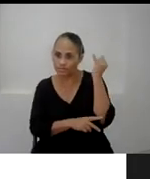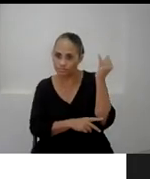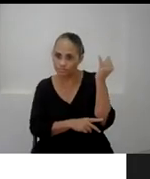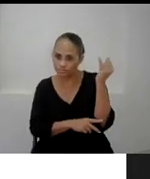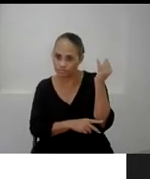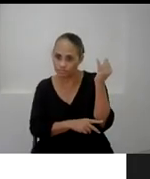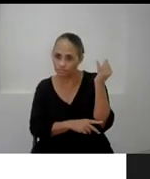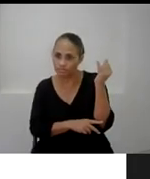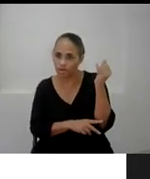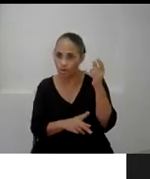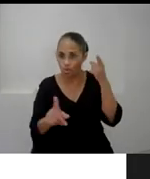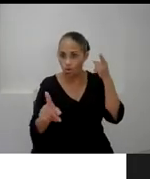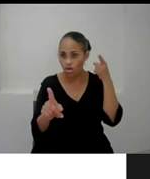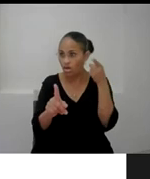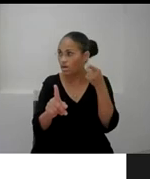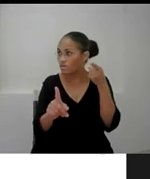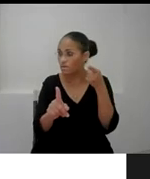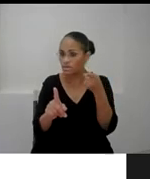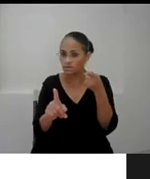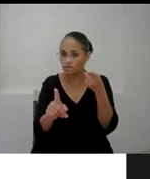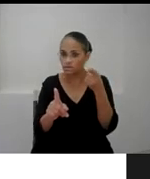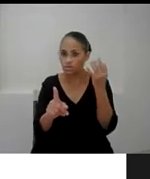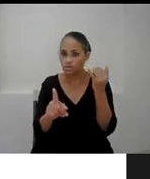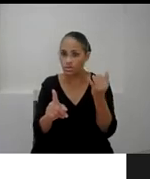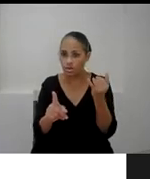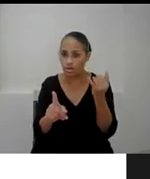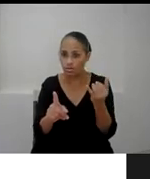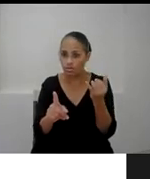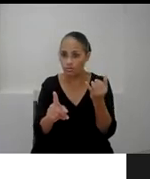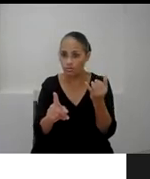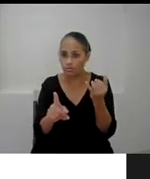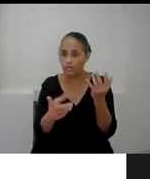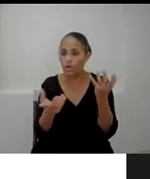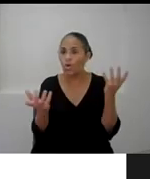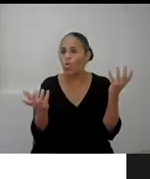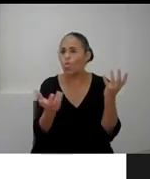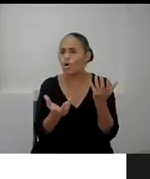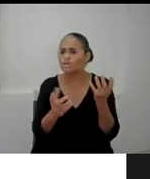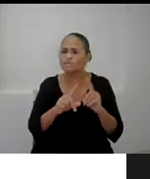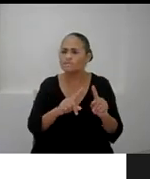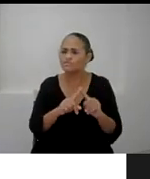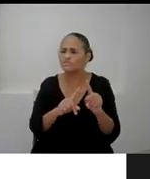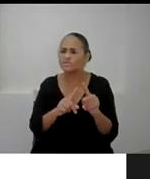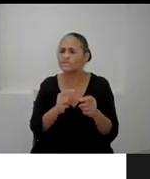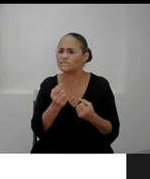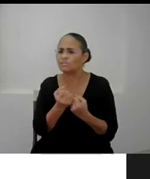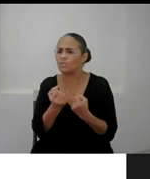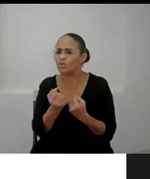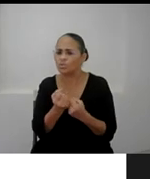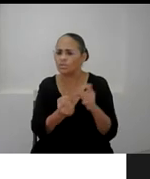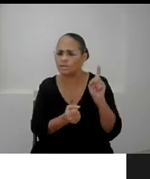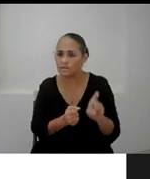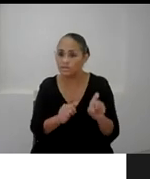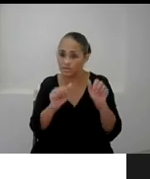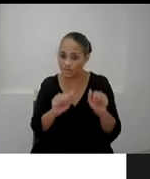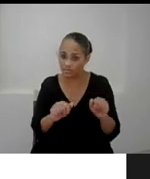We're aiming throughout all this to look at what sorts of support will be needed to enable the person